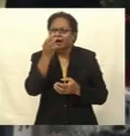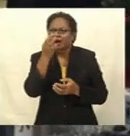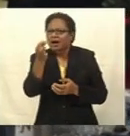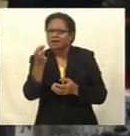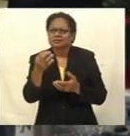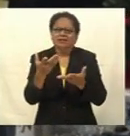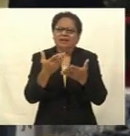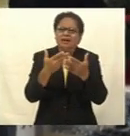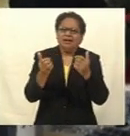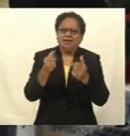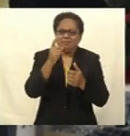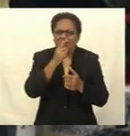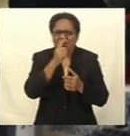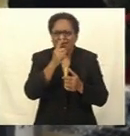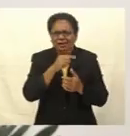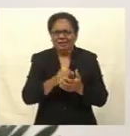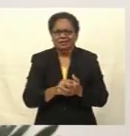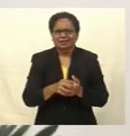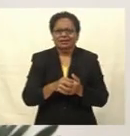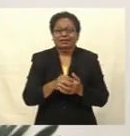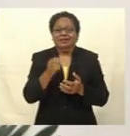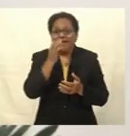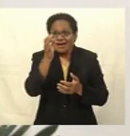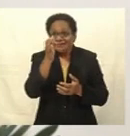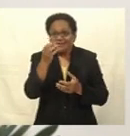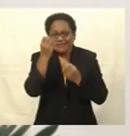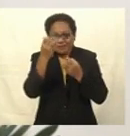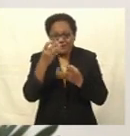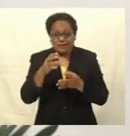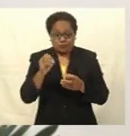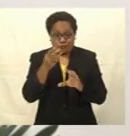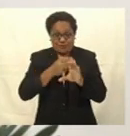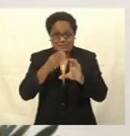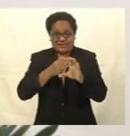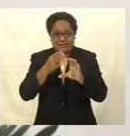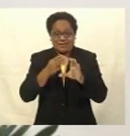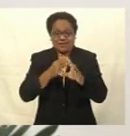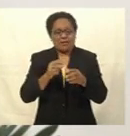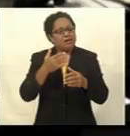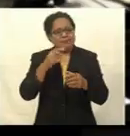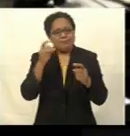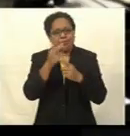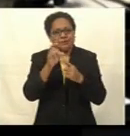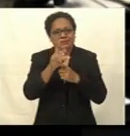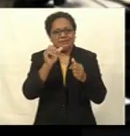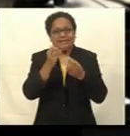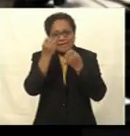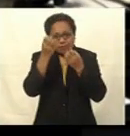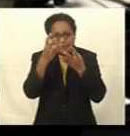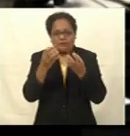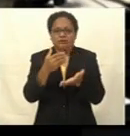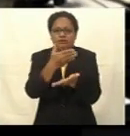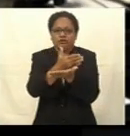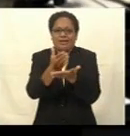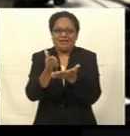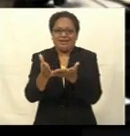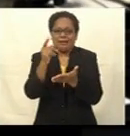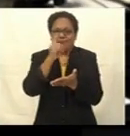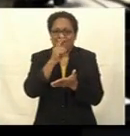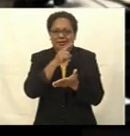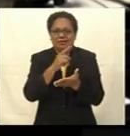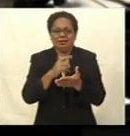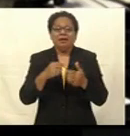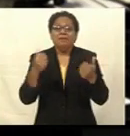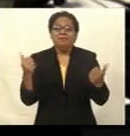us journalists, our work is to inform our viewers the best information on the COVID-19. Journalists around the world have died